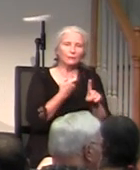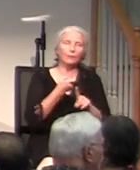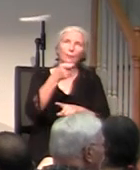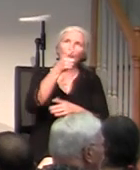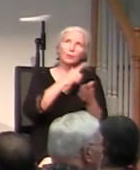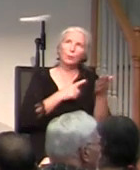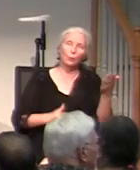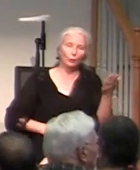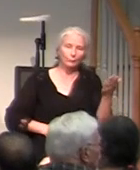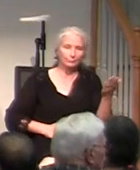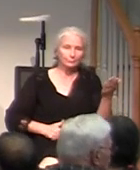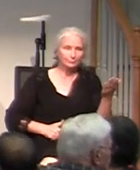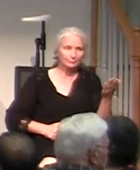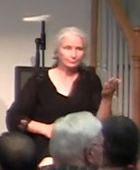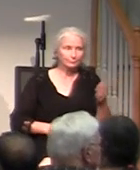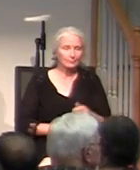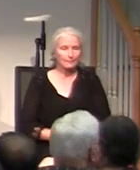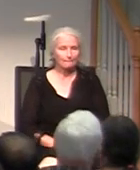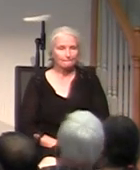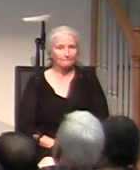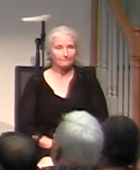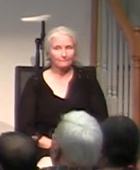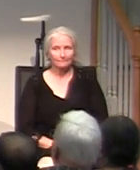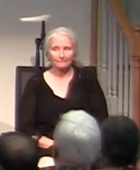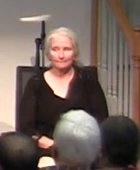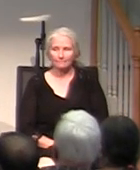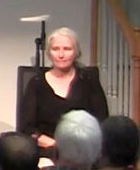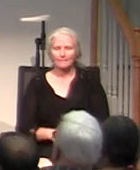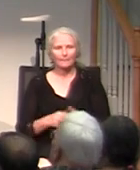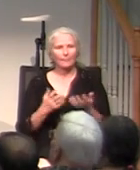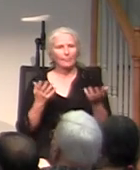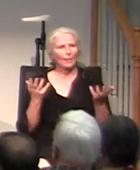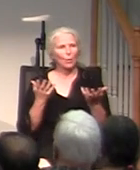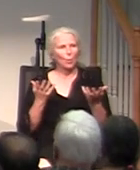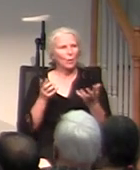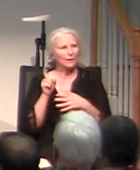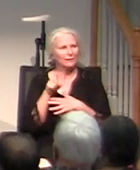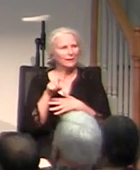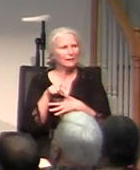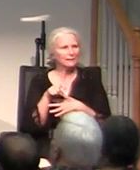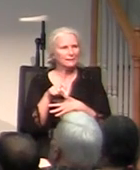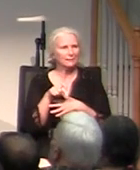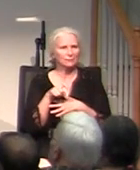ask, in good Jewish fashion, what needs to be refreshed?